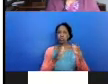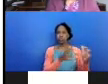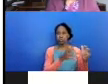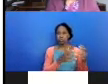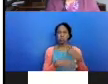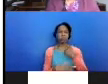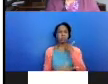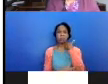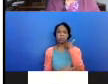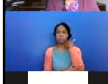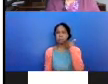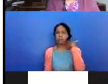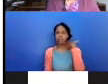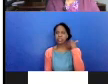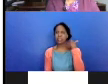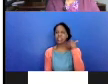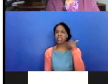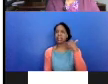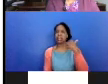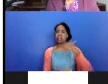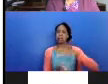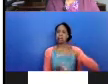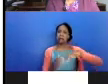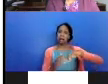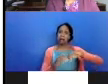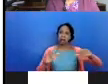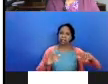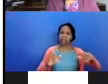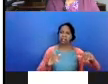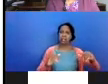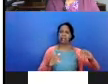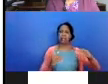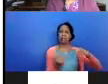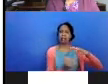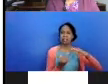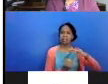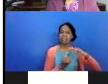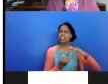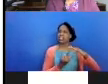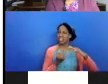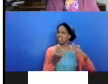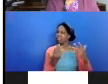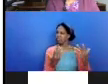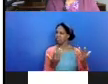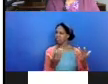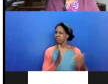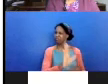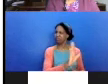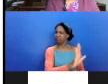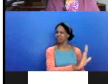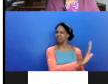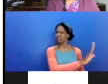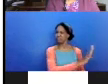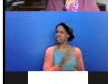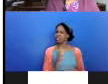care about is just like it doesn't resonate that much with the men. I mean, I really tried to force feed that to men for a lot of years about how much power and control they